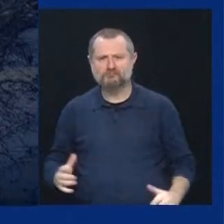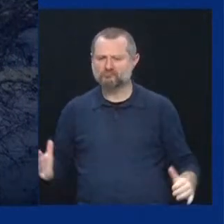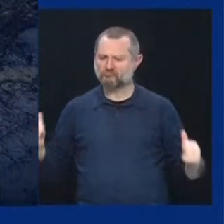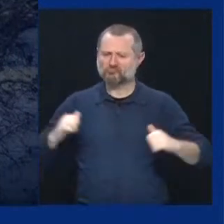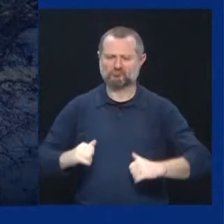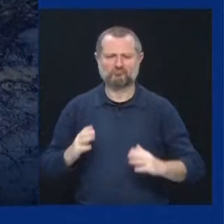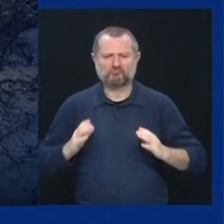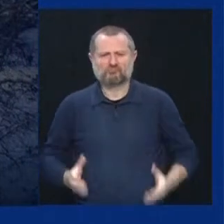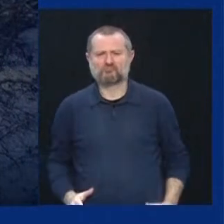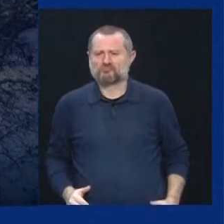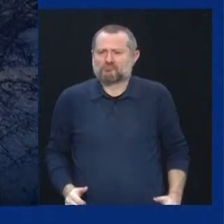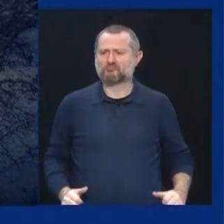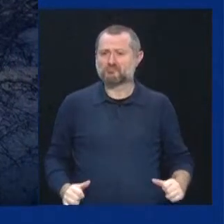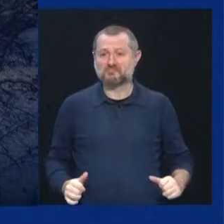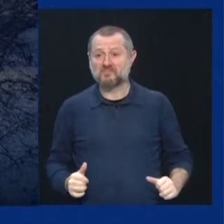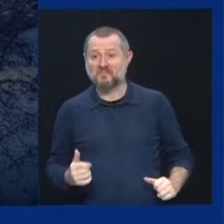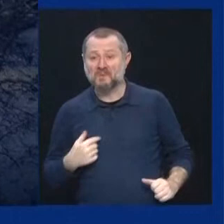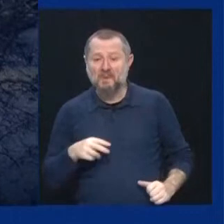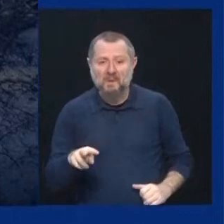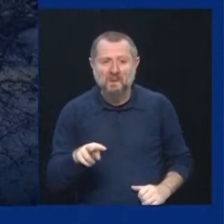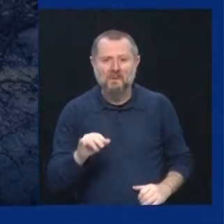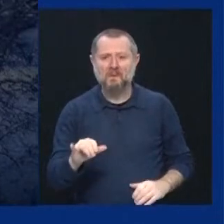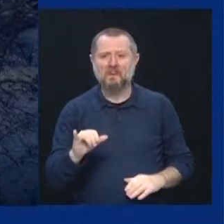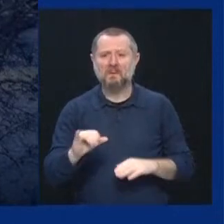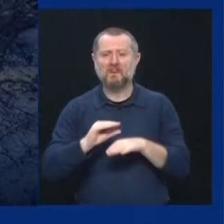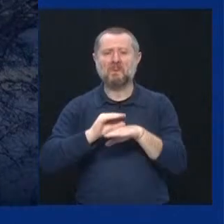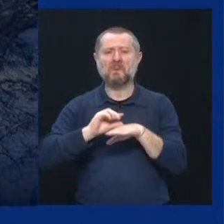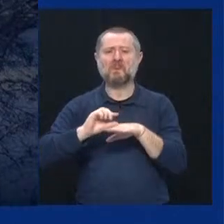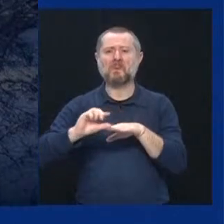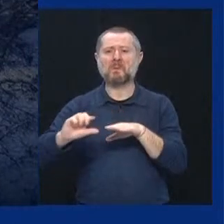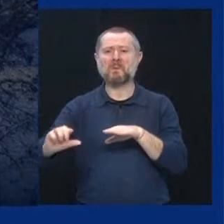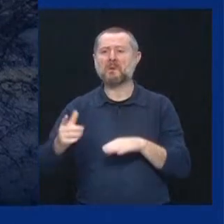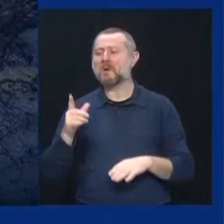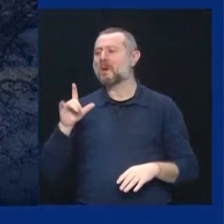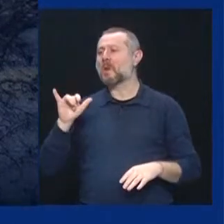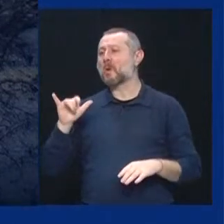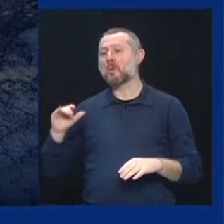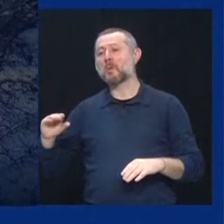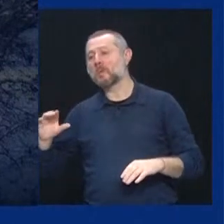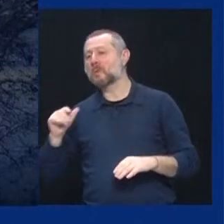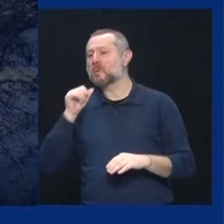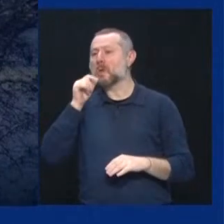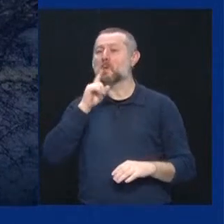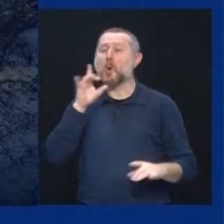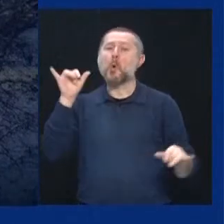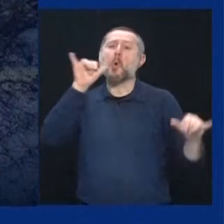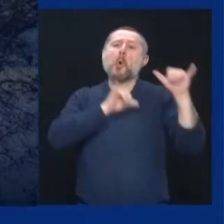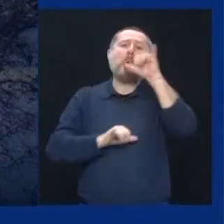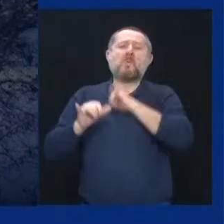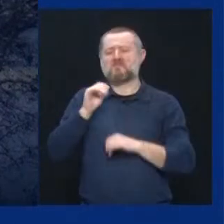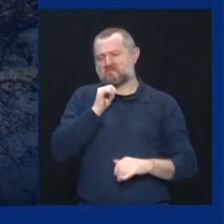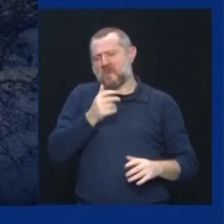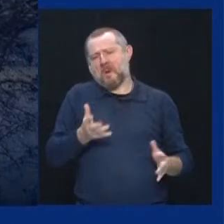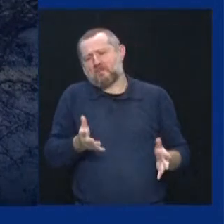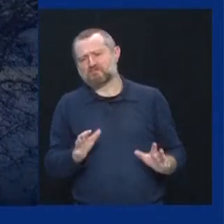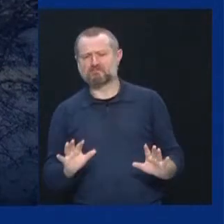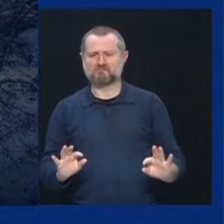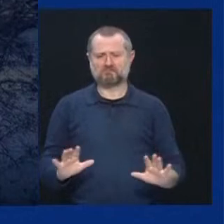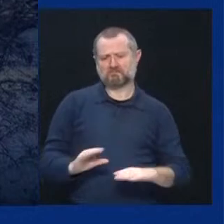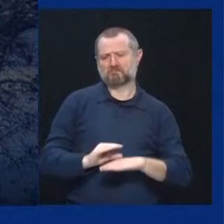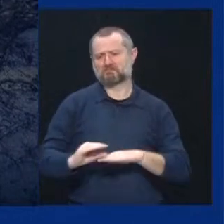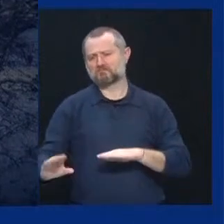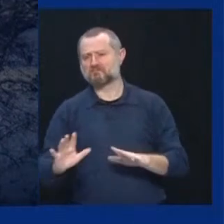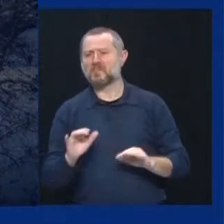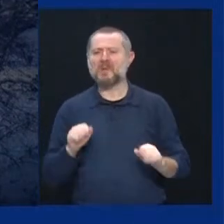We've had some snow. We've had some snow on Long Island, but not anything that has been